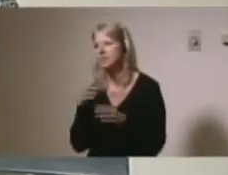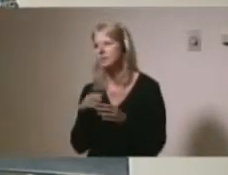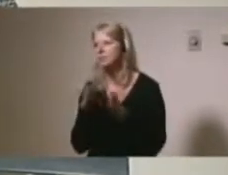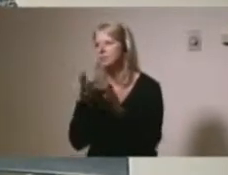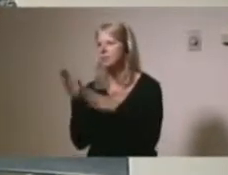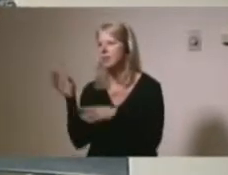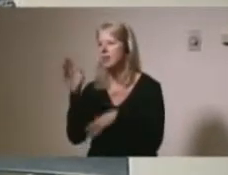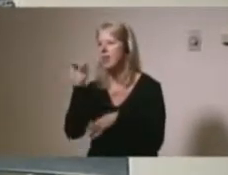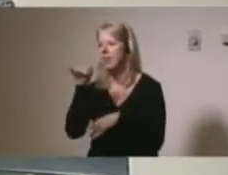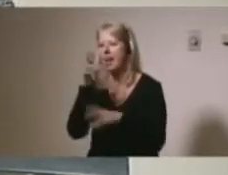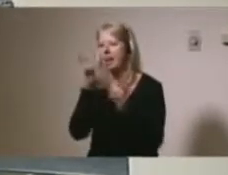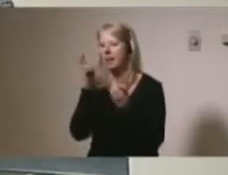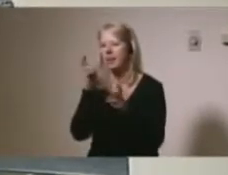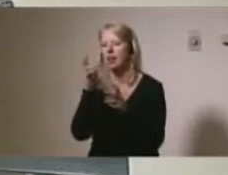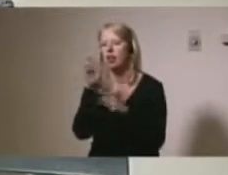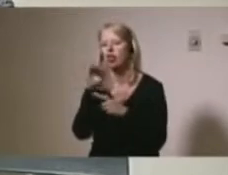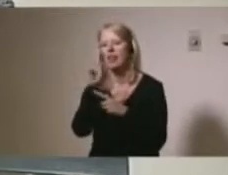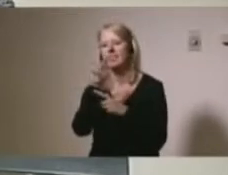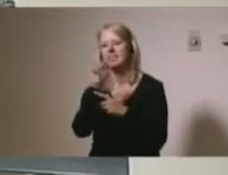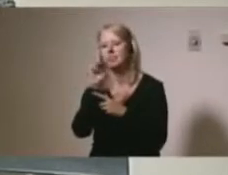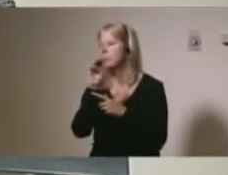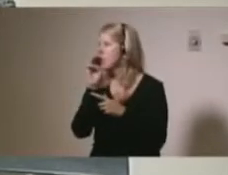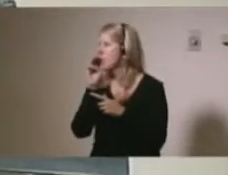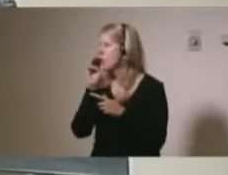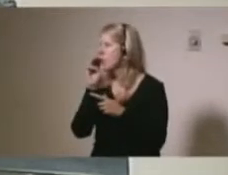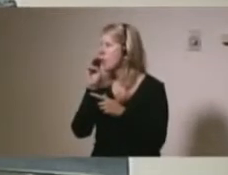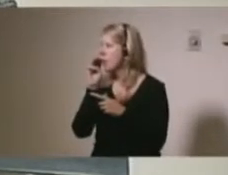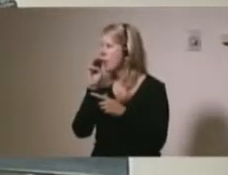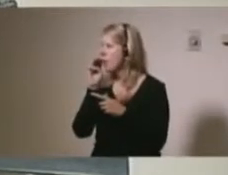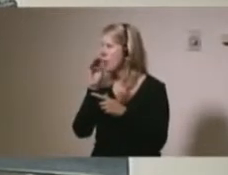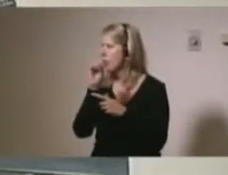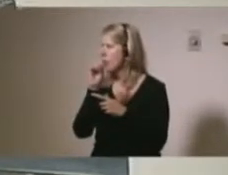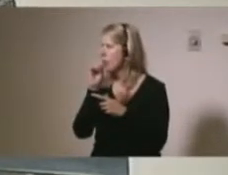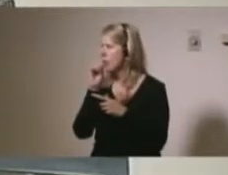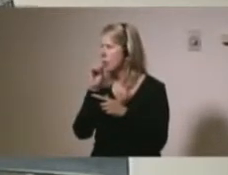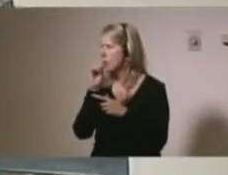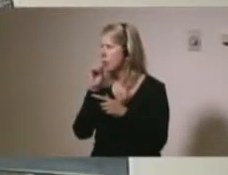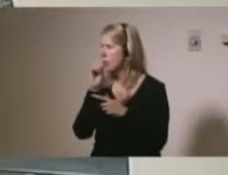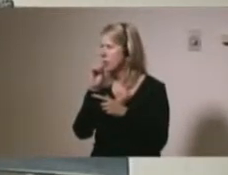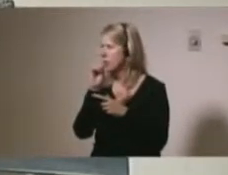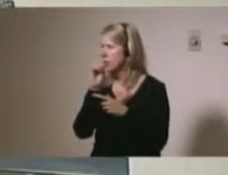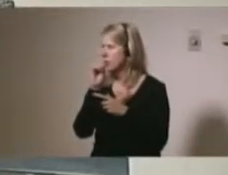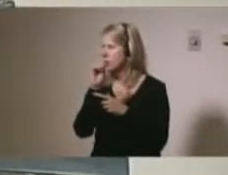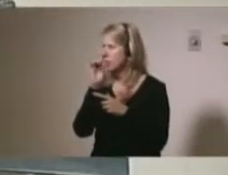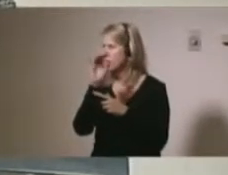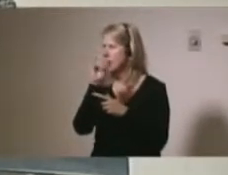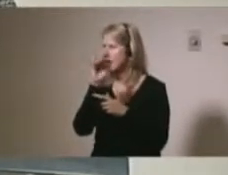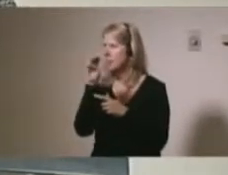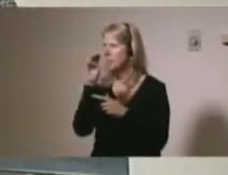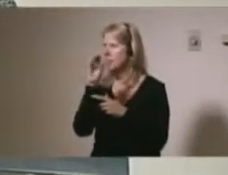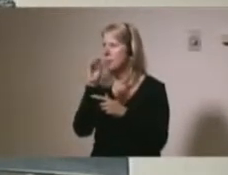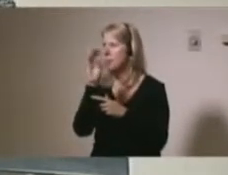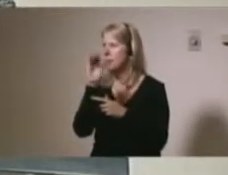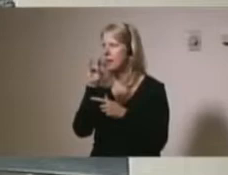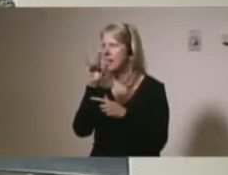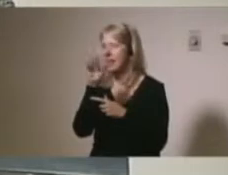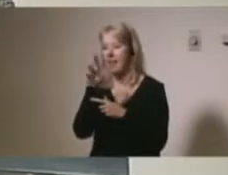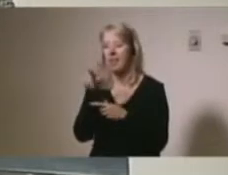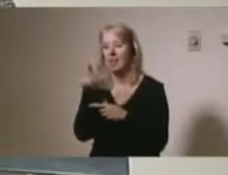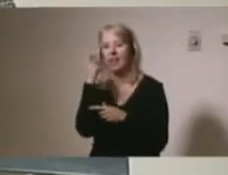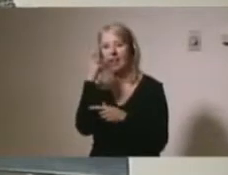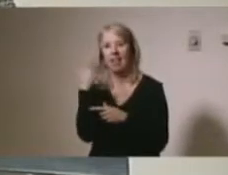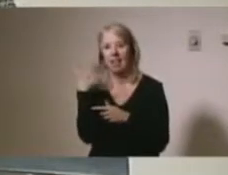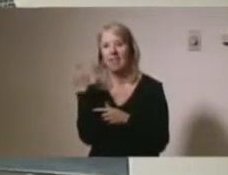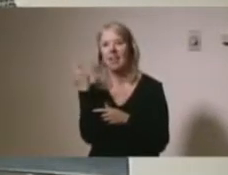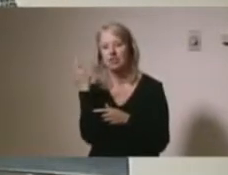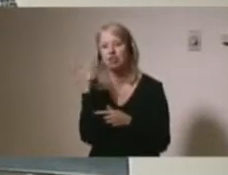The Crédit Immobilier of France used to do that work, but they went bankrupt last year. So now the Postal Bank